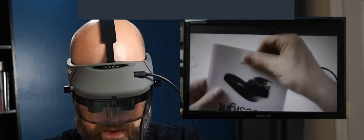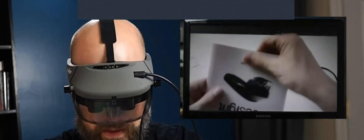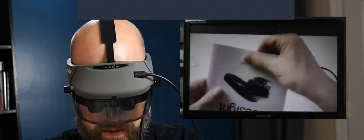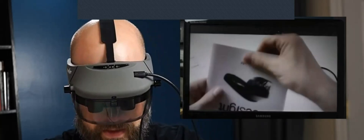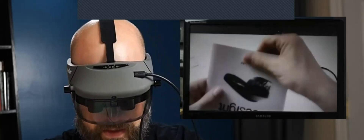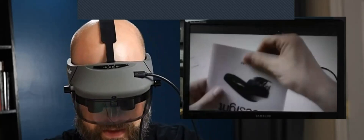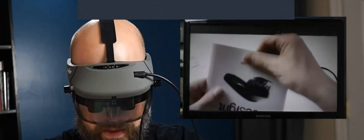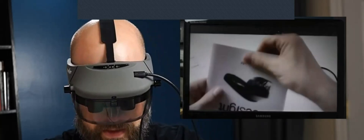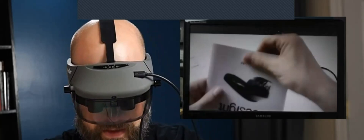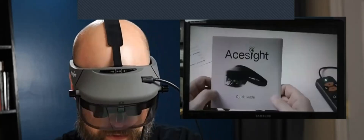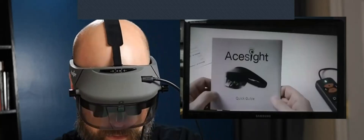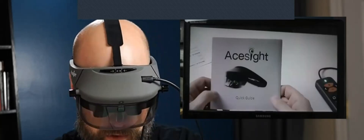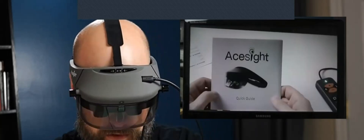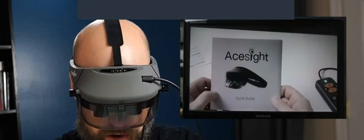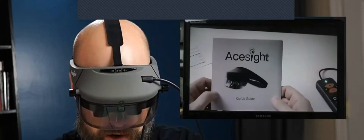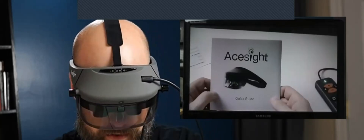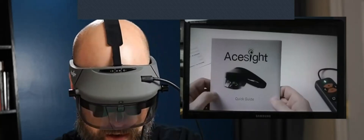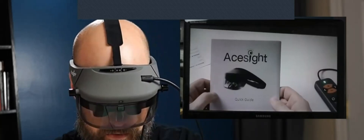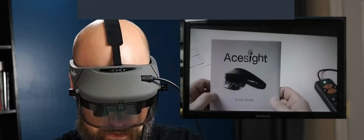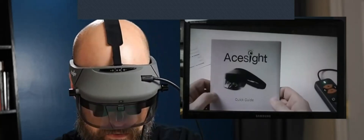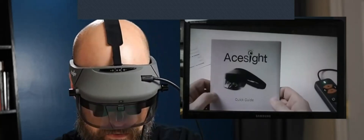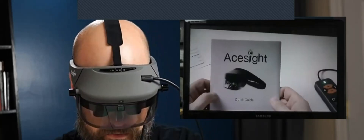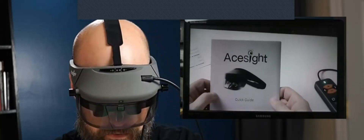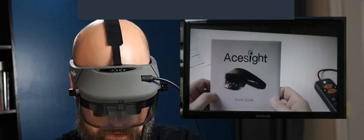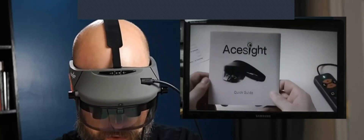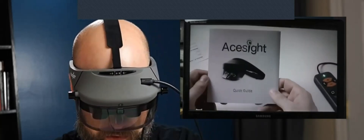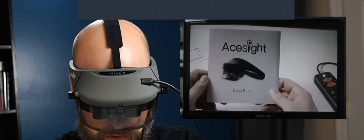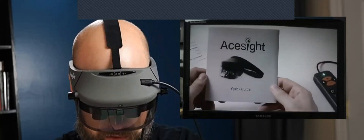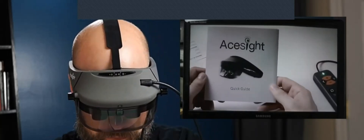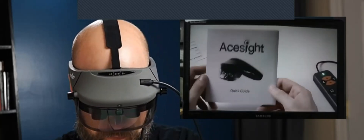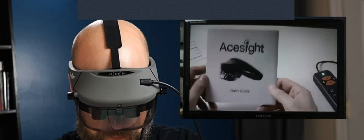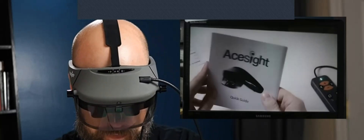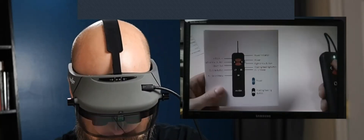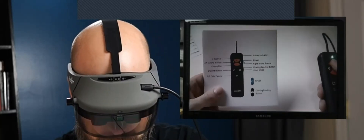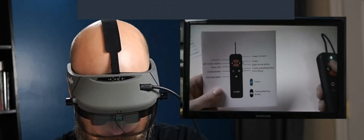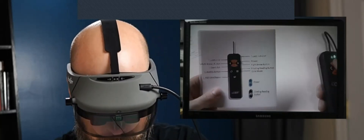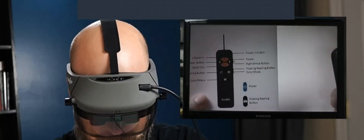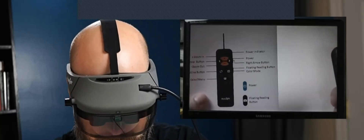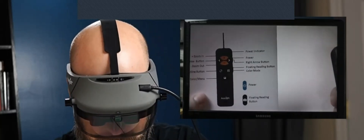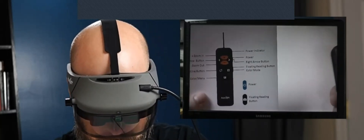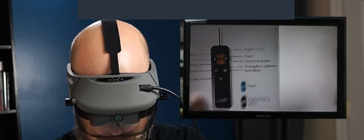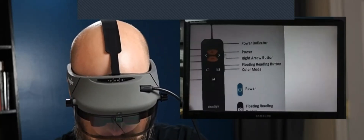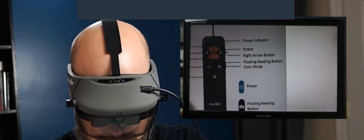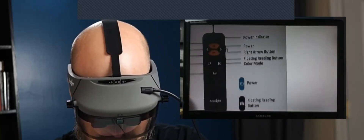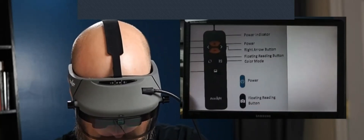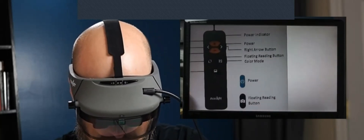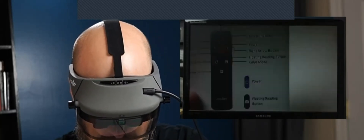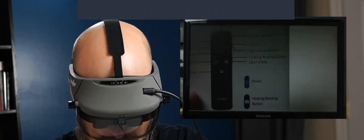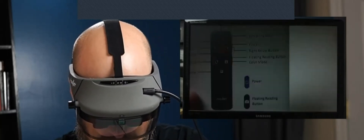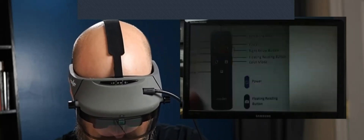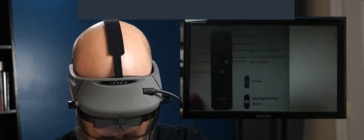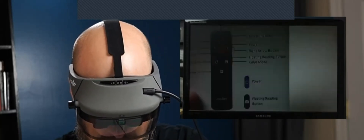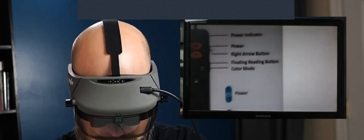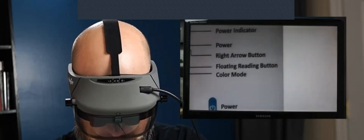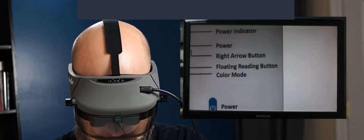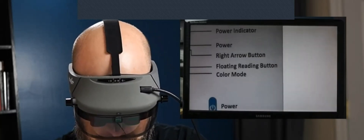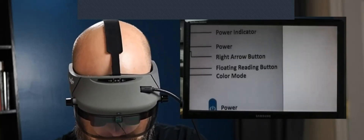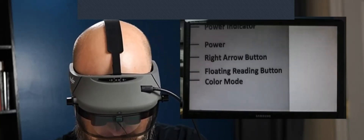go ahead and look at that to demonstrate for reading purposes. So we can zoom in.